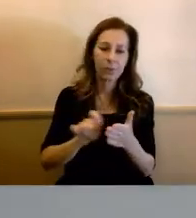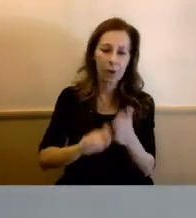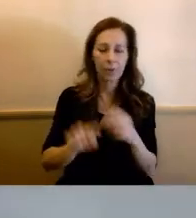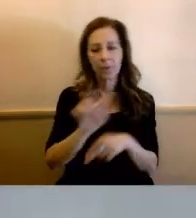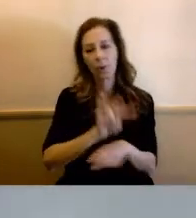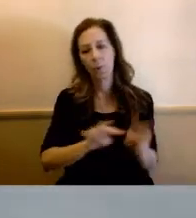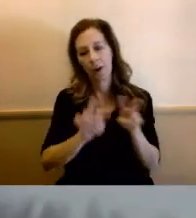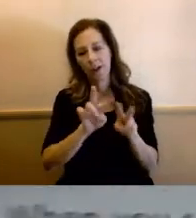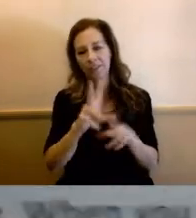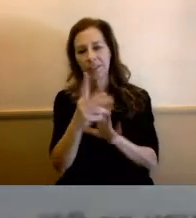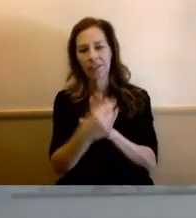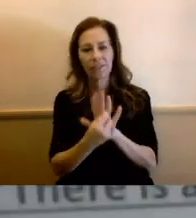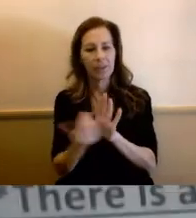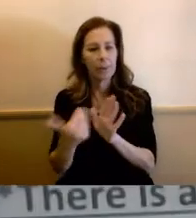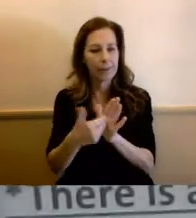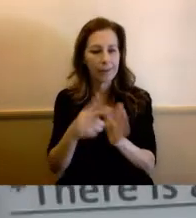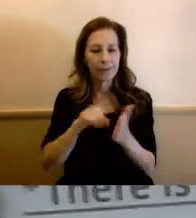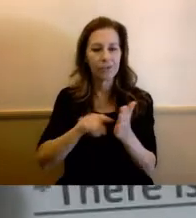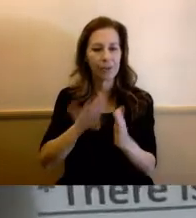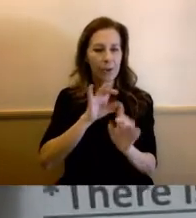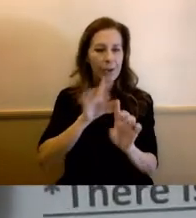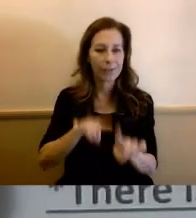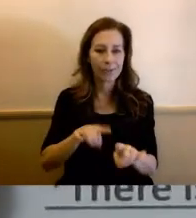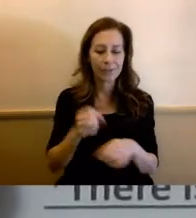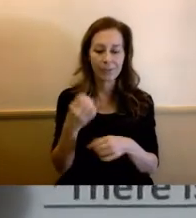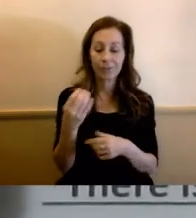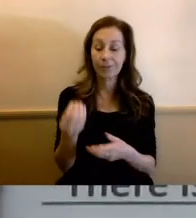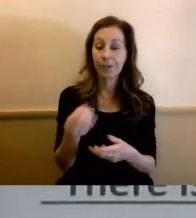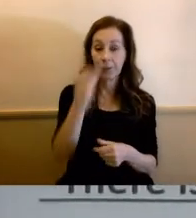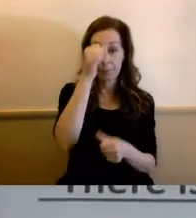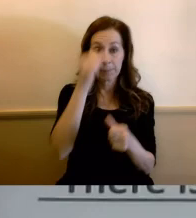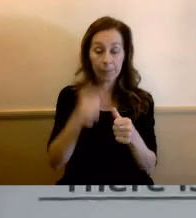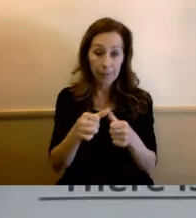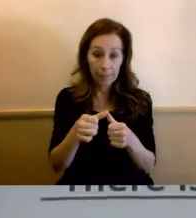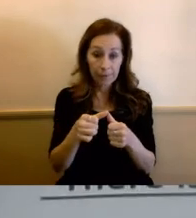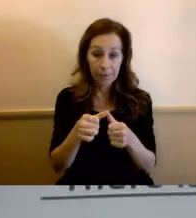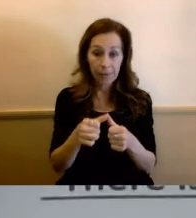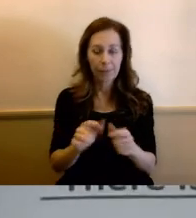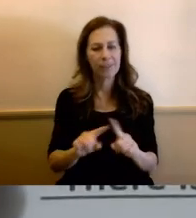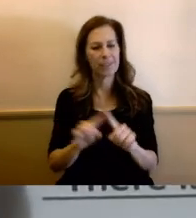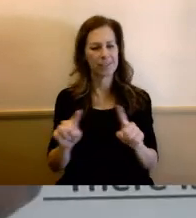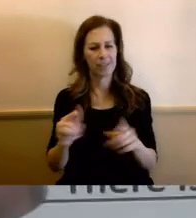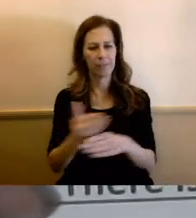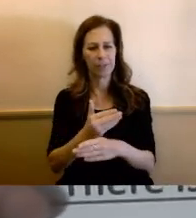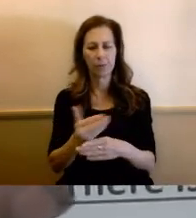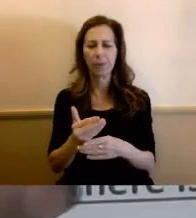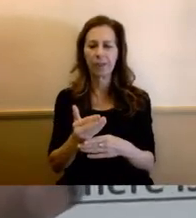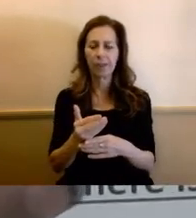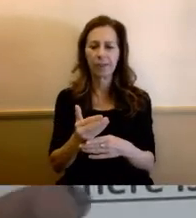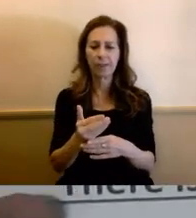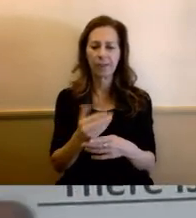answers. So remember, there is a difference between the two that I displayed to you.